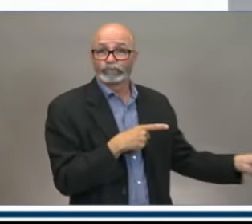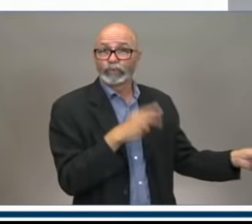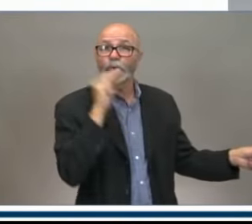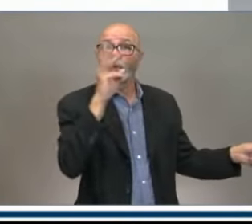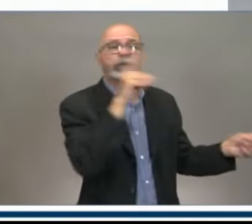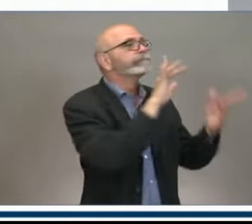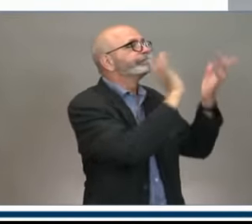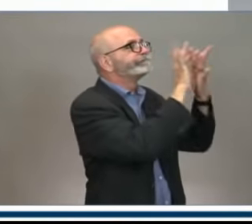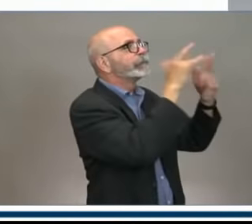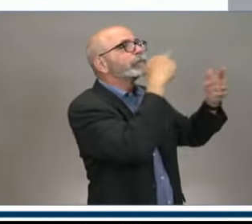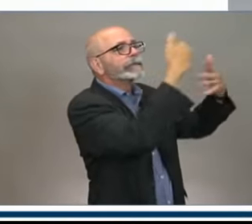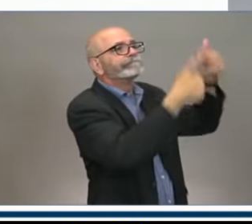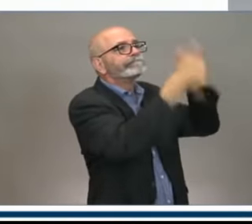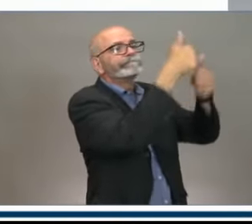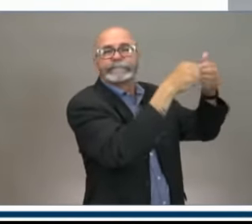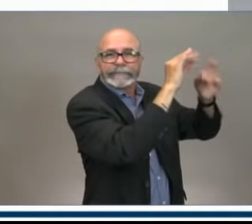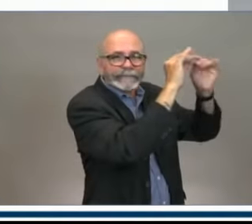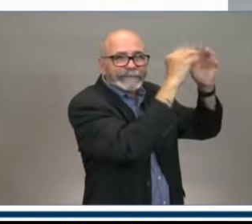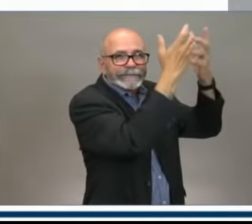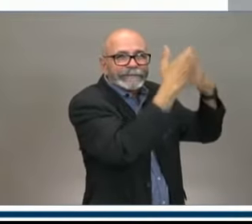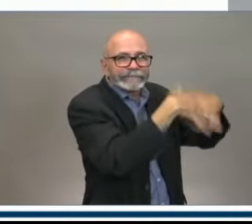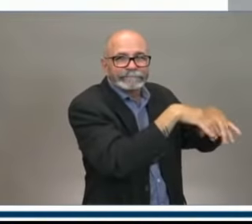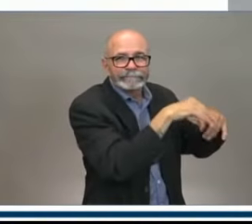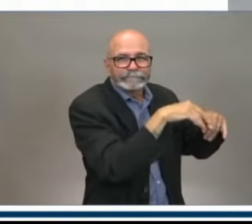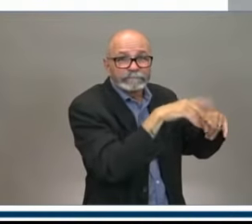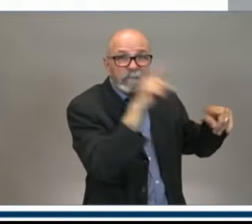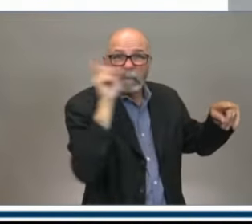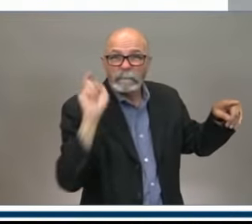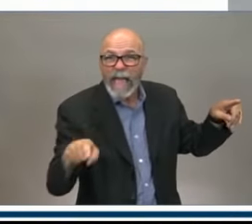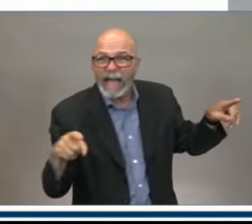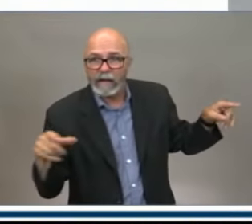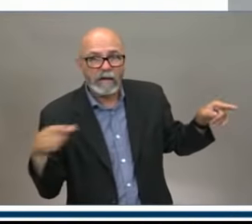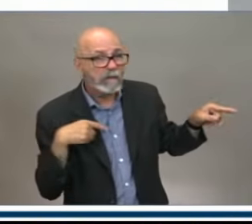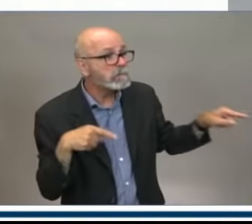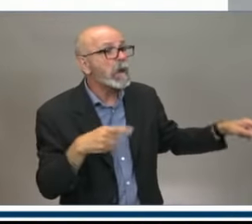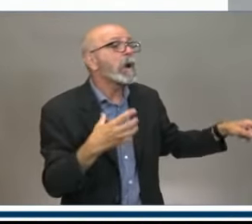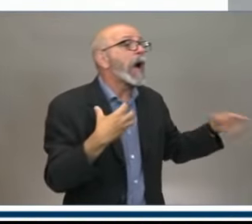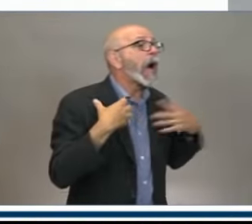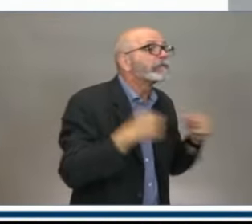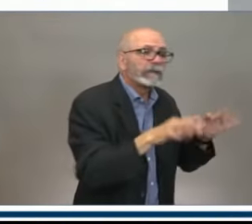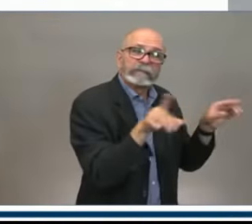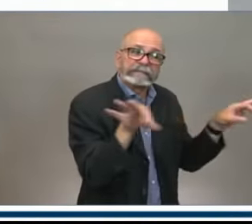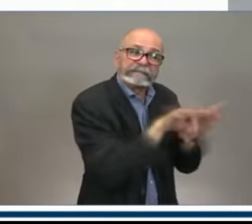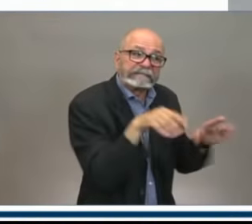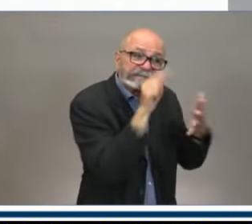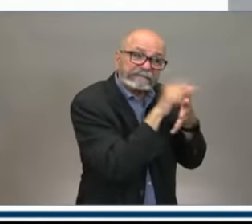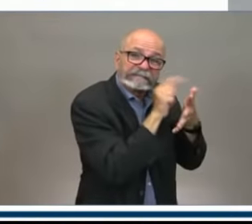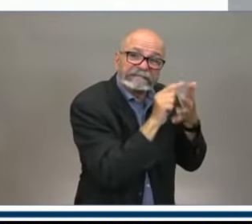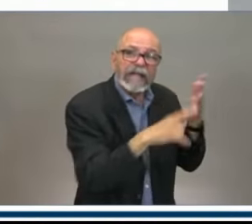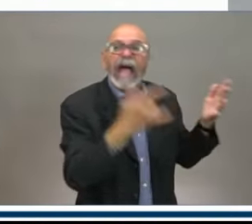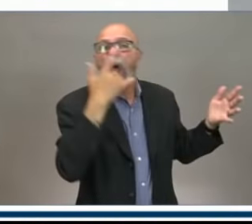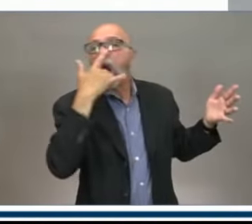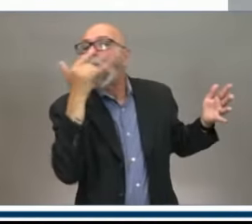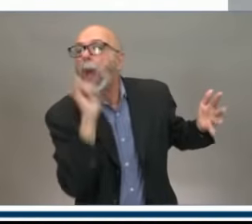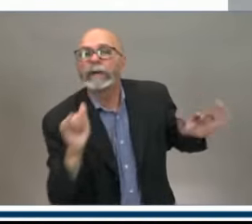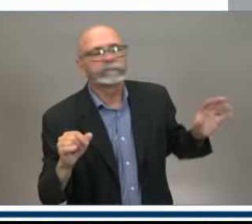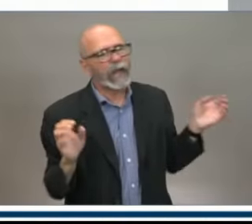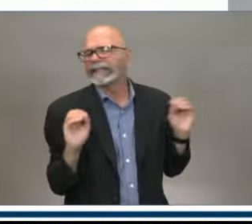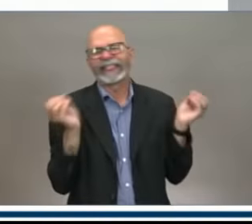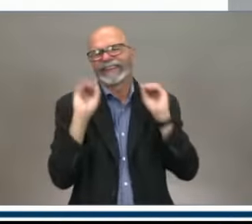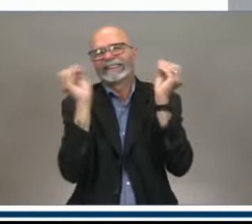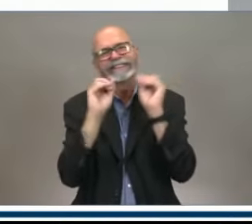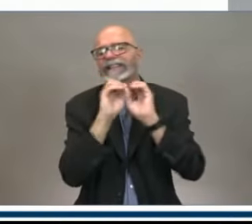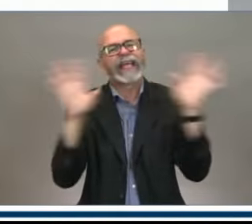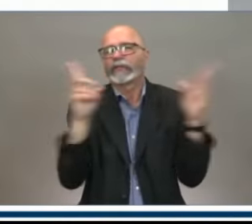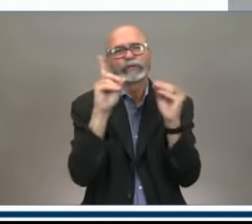no kind of level of kind of health status that needs to be passed. Each of these members each of the residents are part of